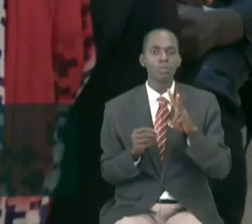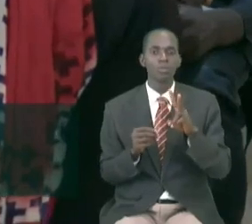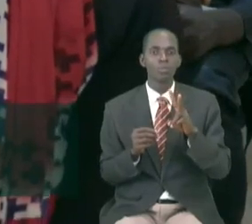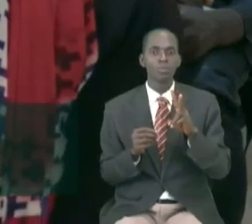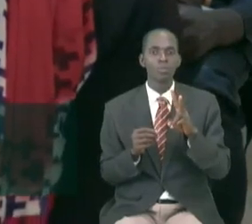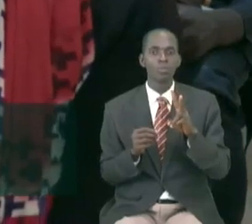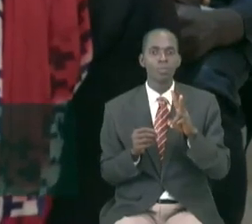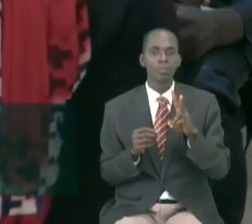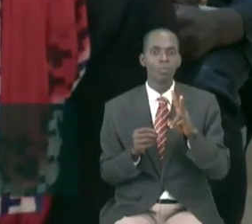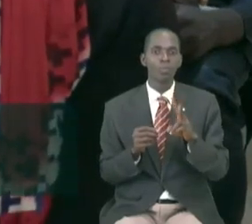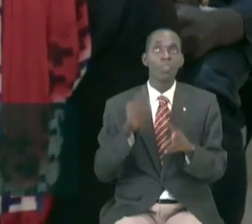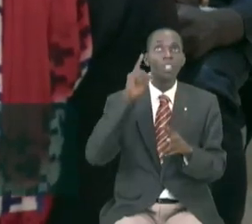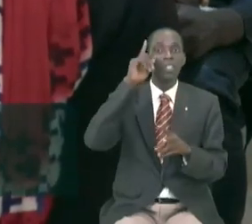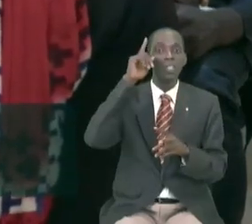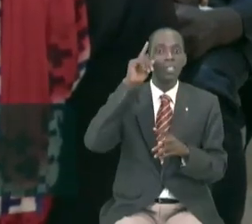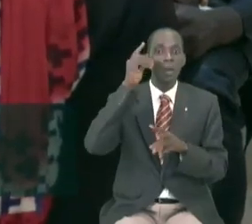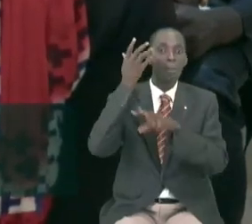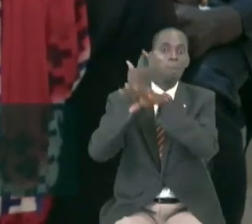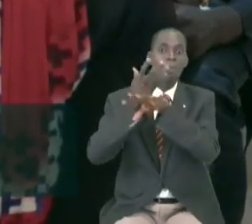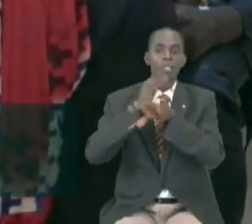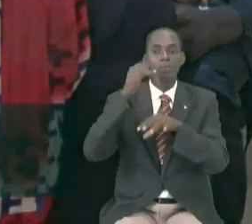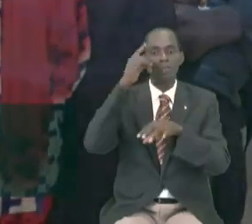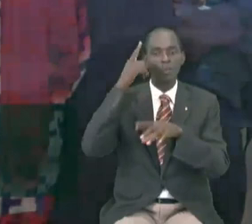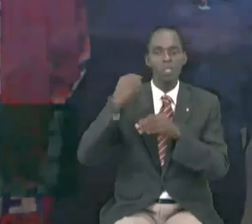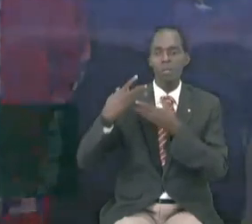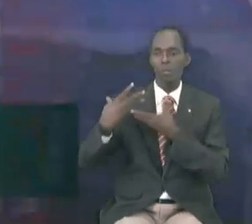tenderness of the Almighty. We're not,